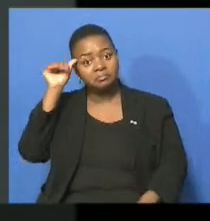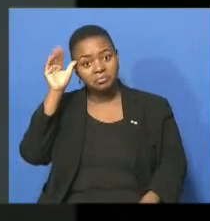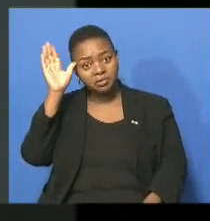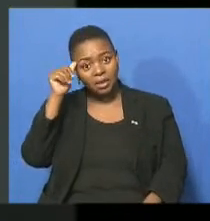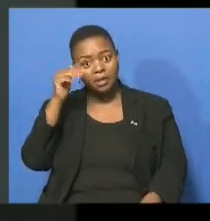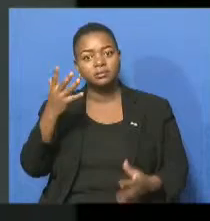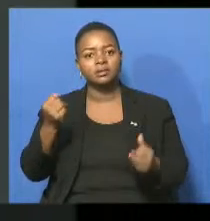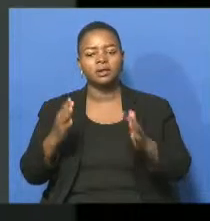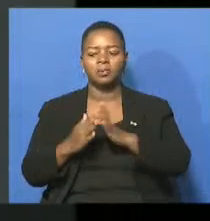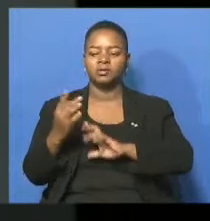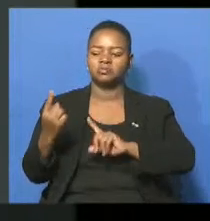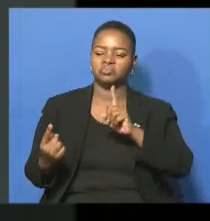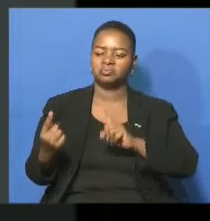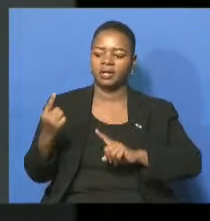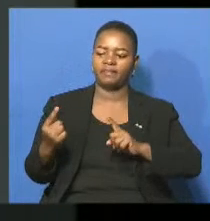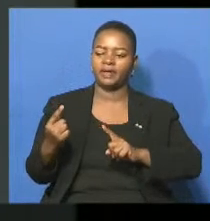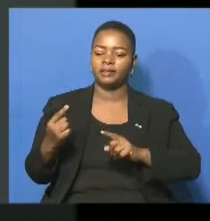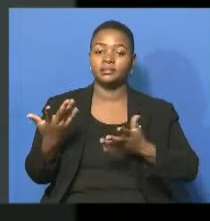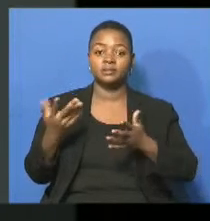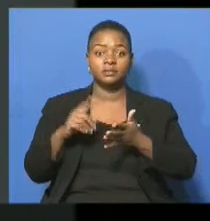sometimes want to revenge